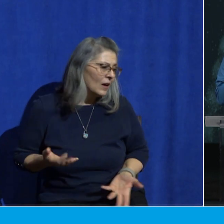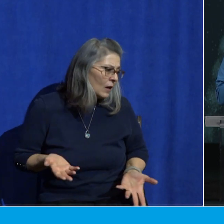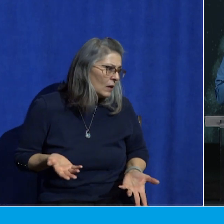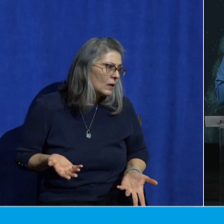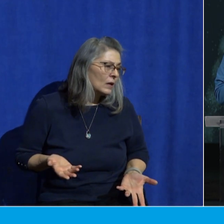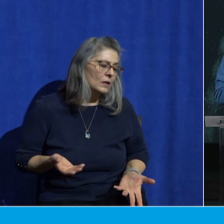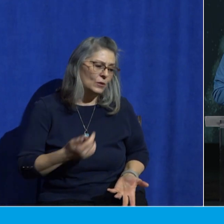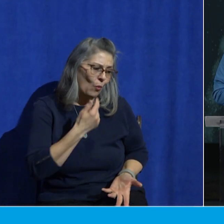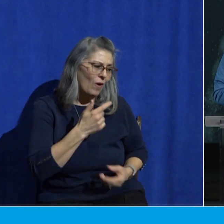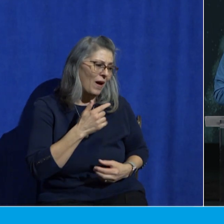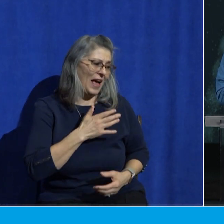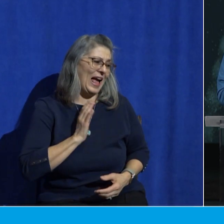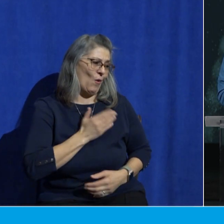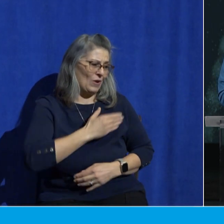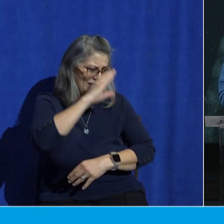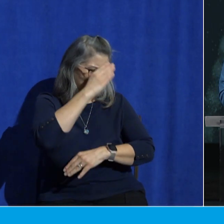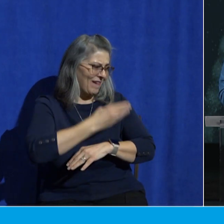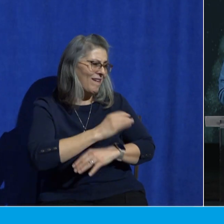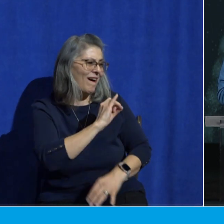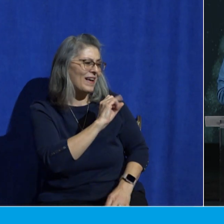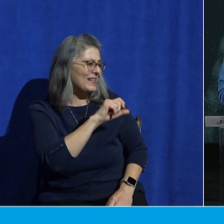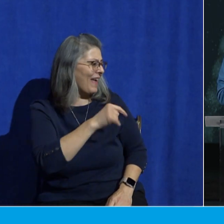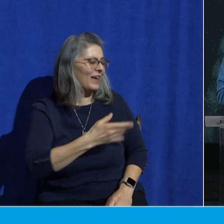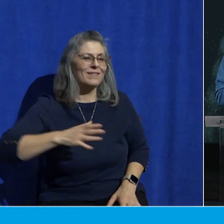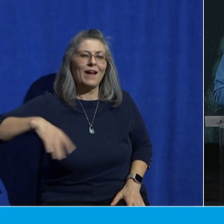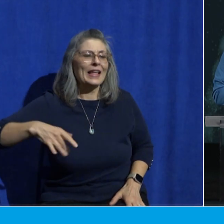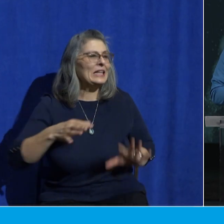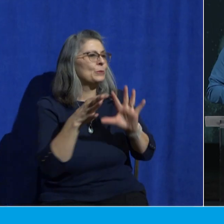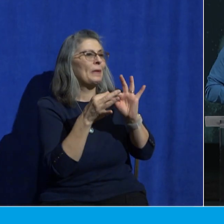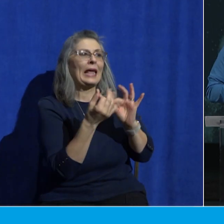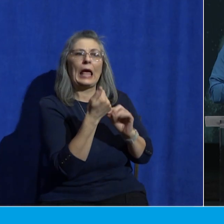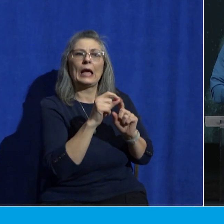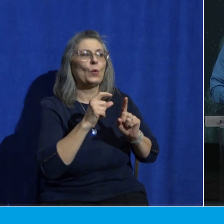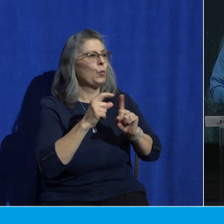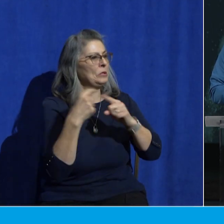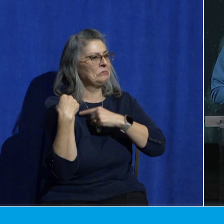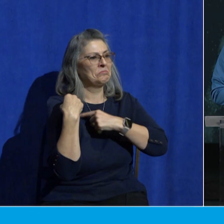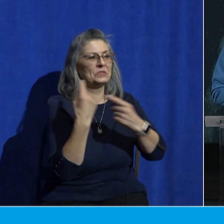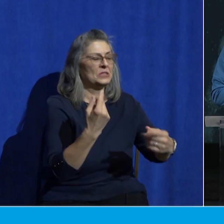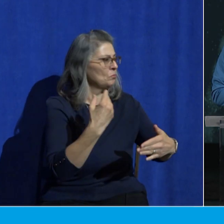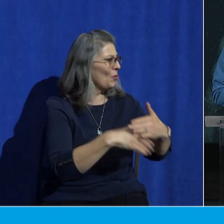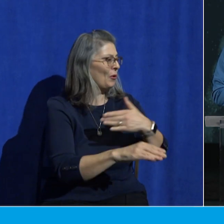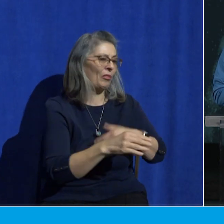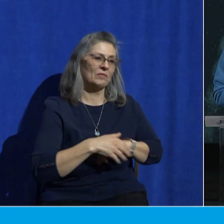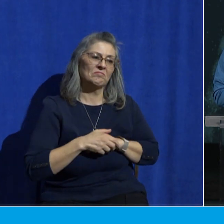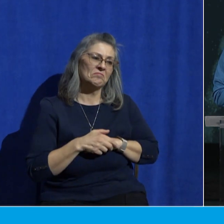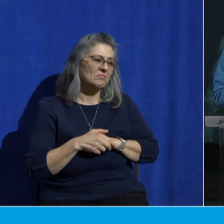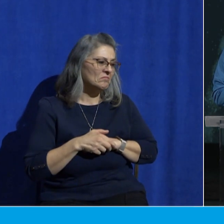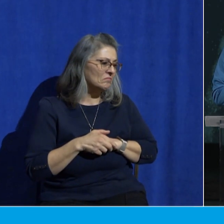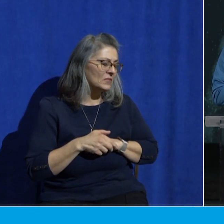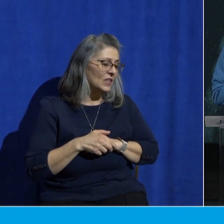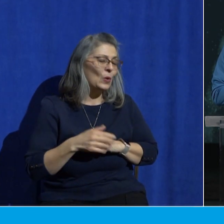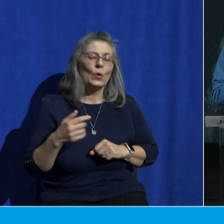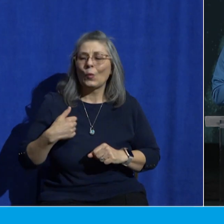that Isaiah is not yet spoken a word, and they're just praying that he would be able to